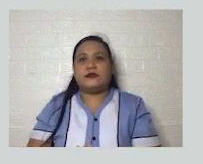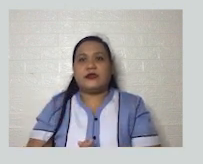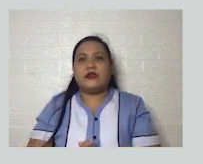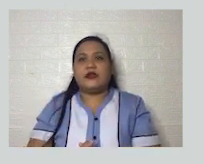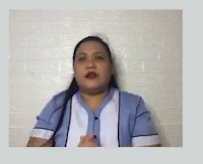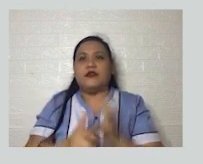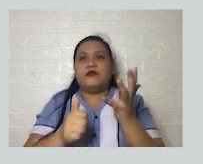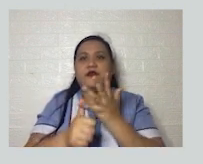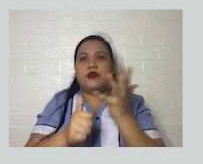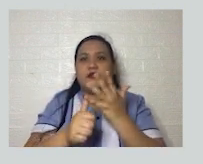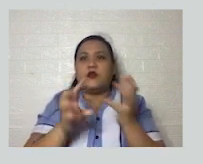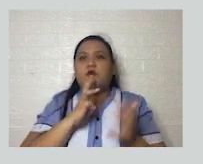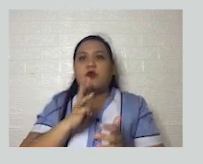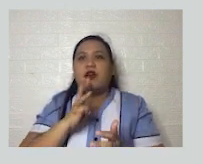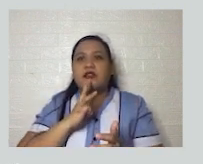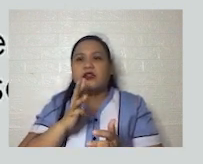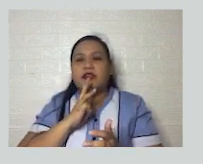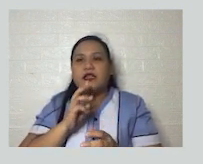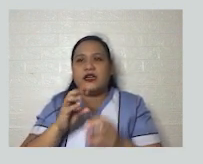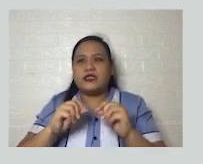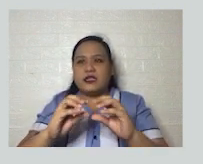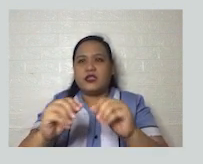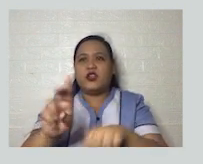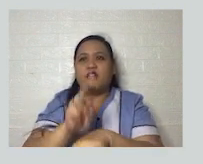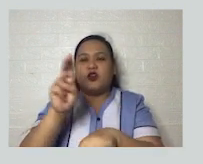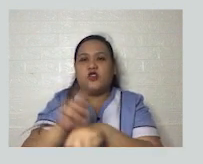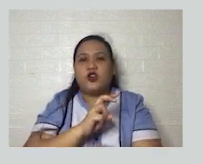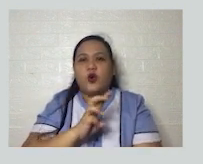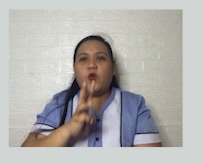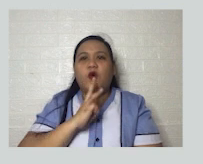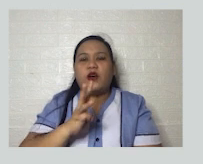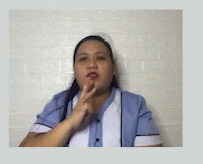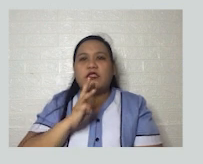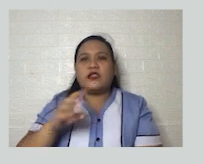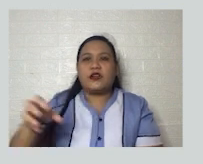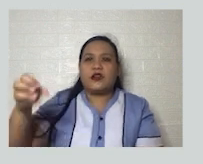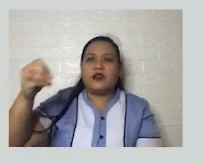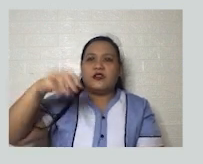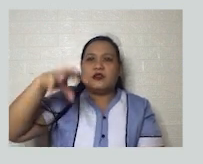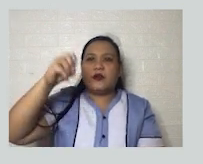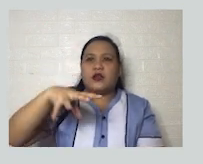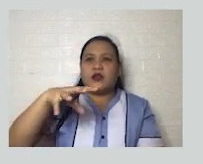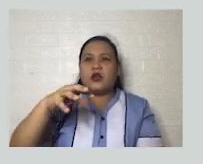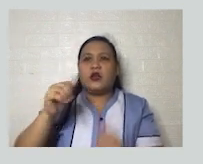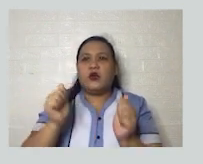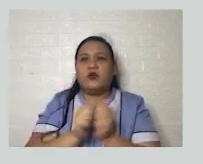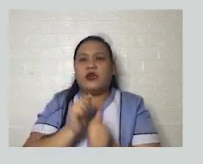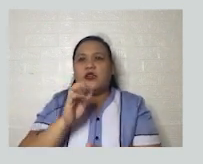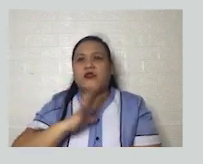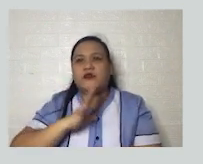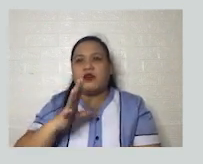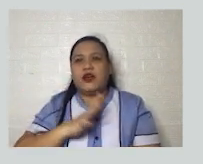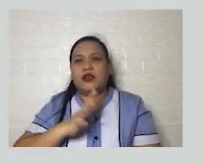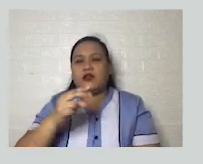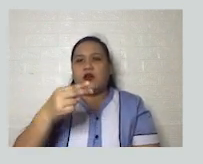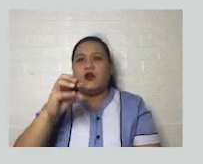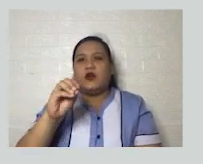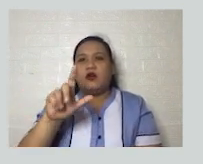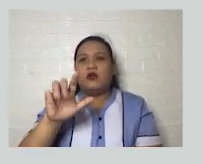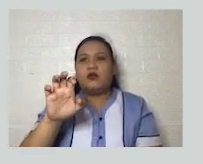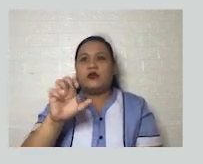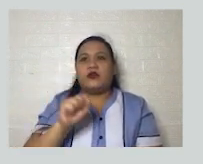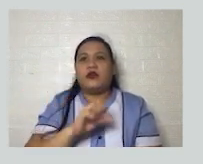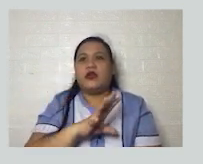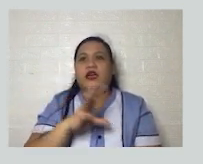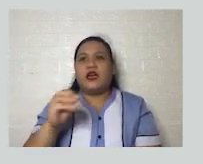place. Fifth step, water the sown seeds using water sprinkler with fine holes or water hose